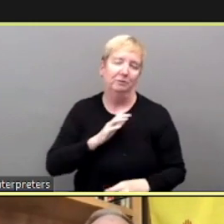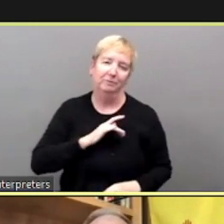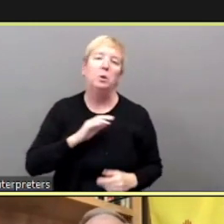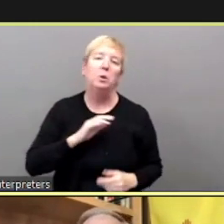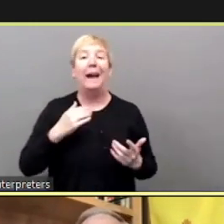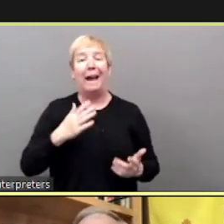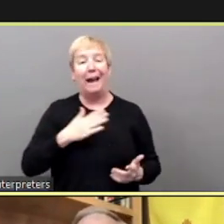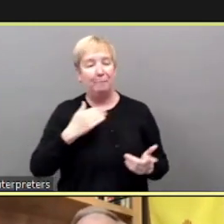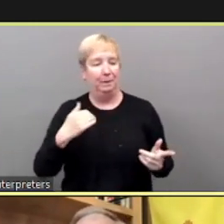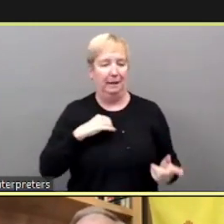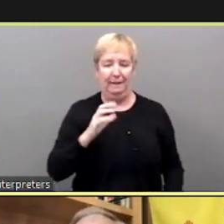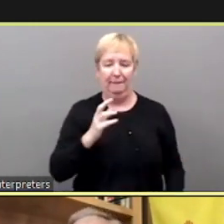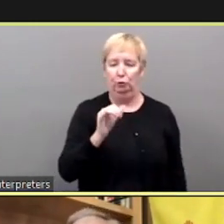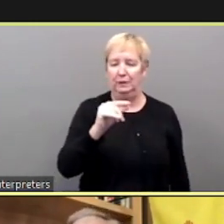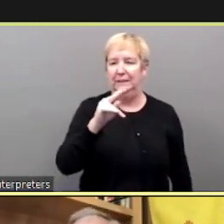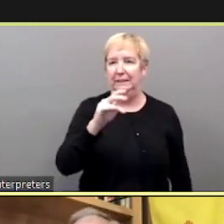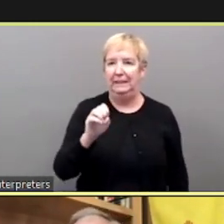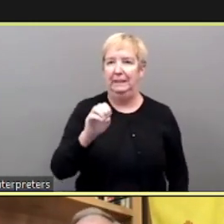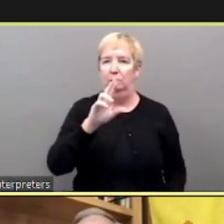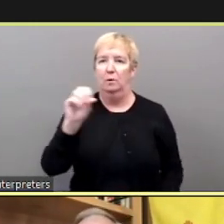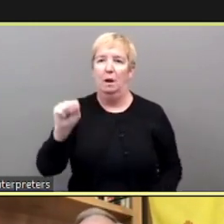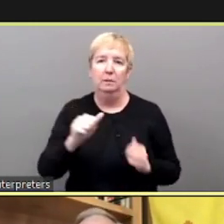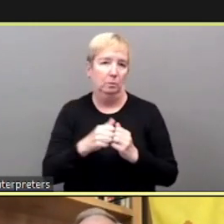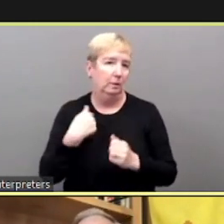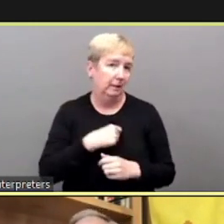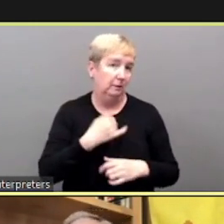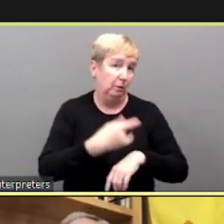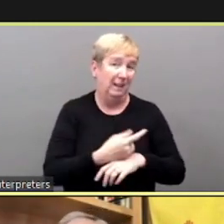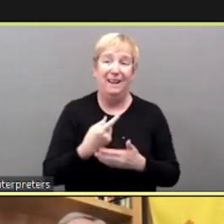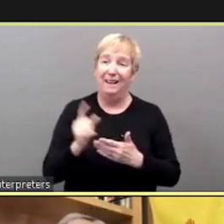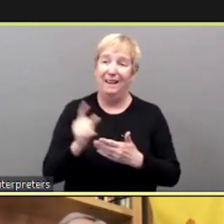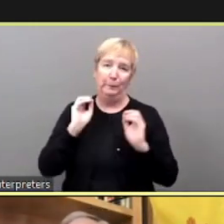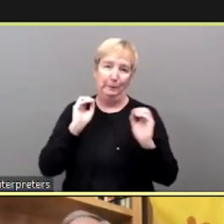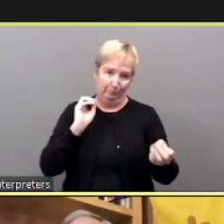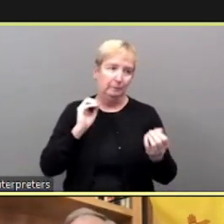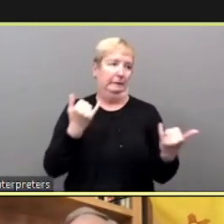today after her absence last week. So next slide, please.